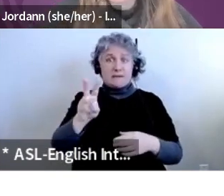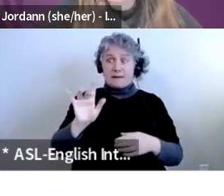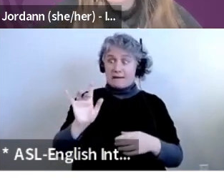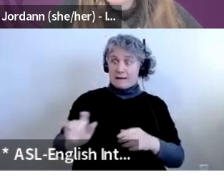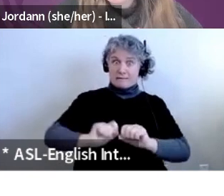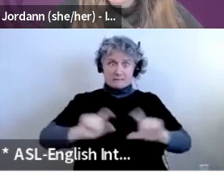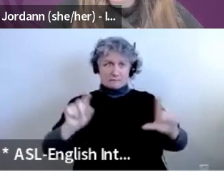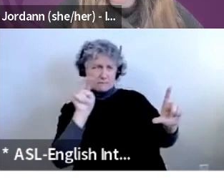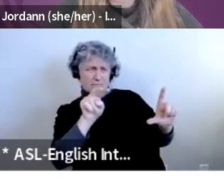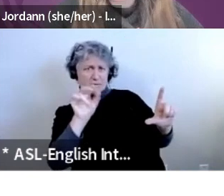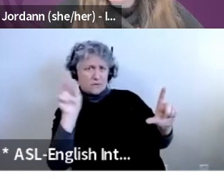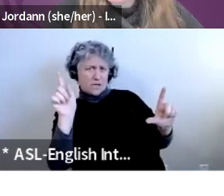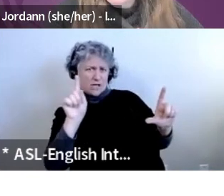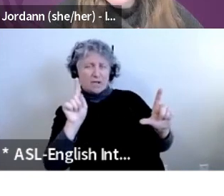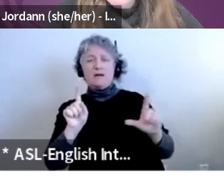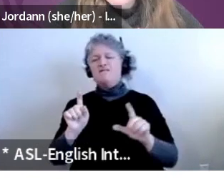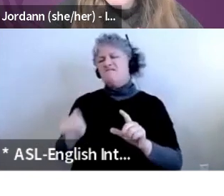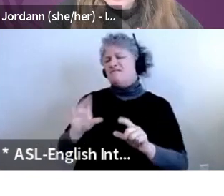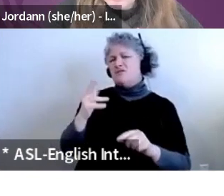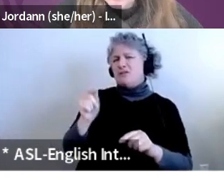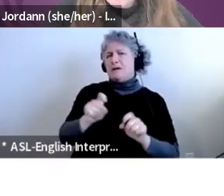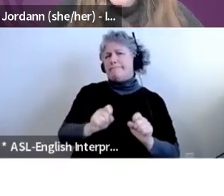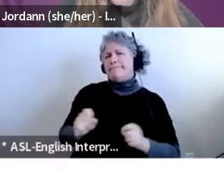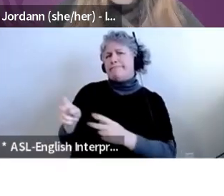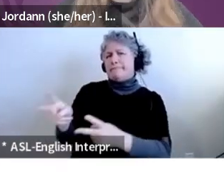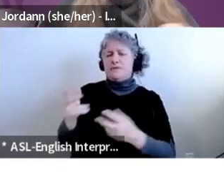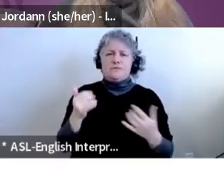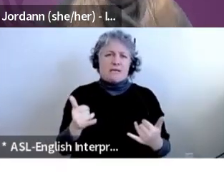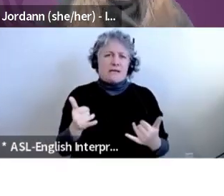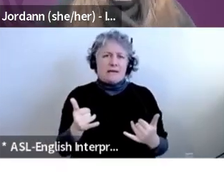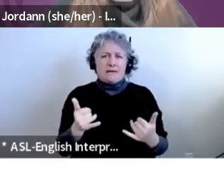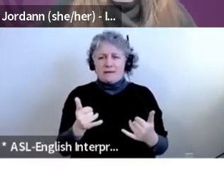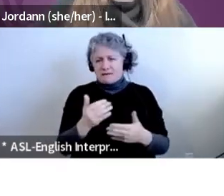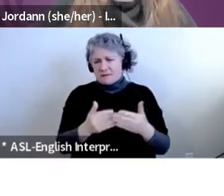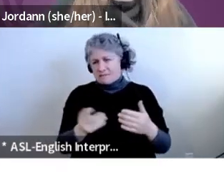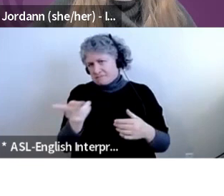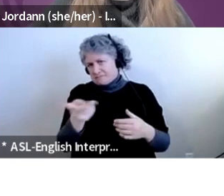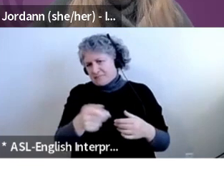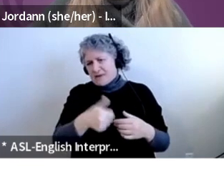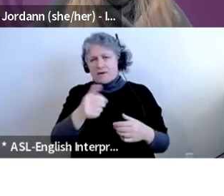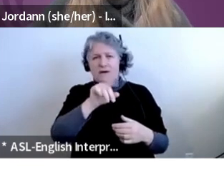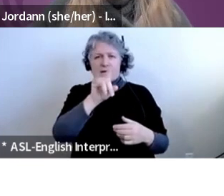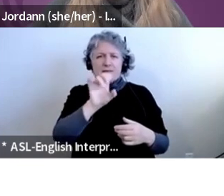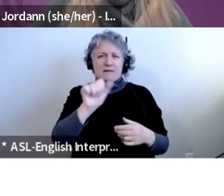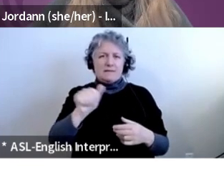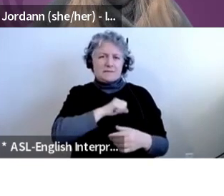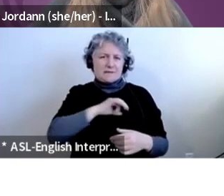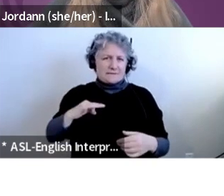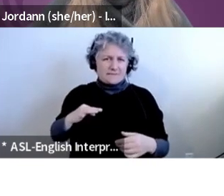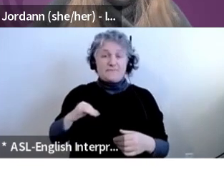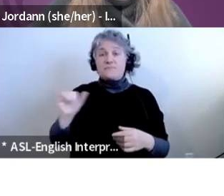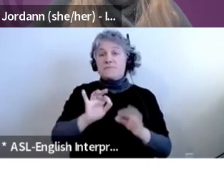box for you sometime during today's session by one of my colleagues. We are also happy to welcome our